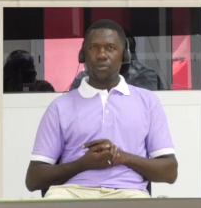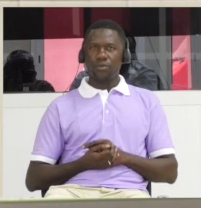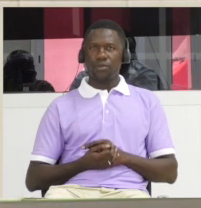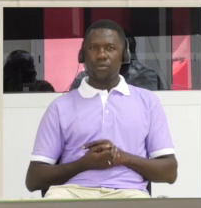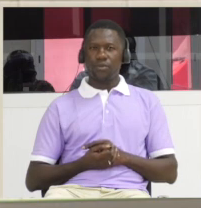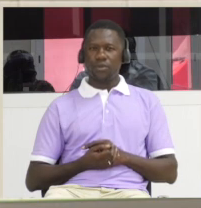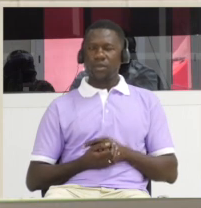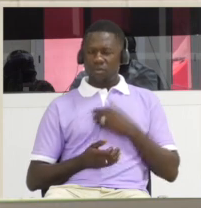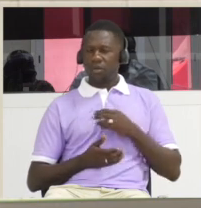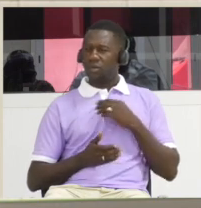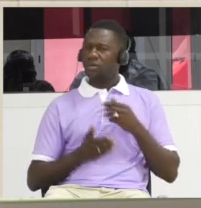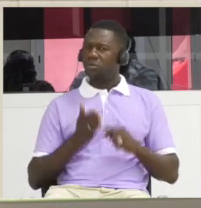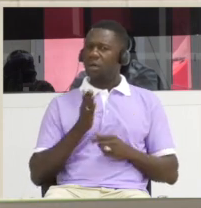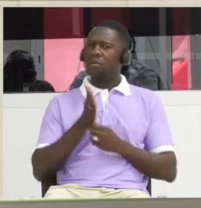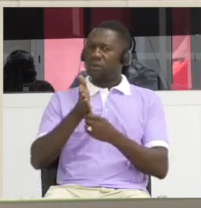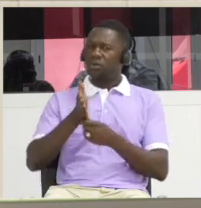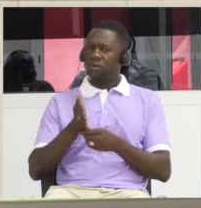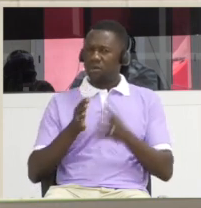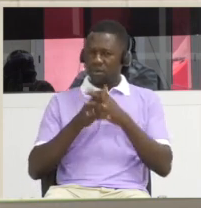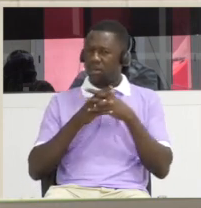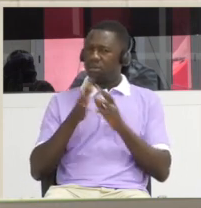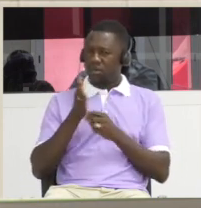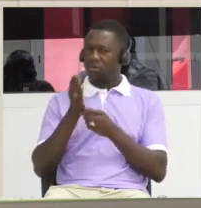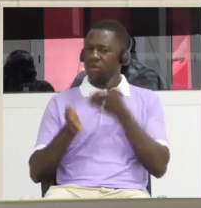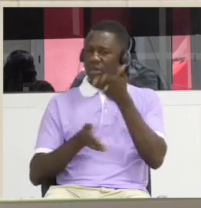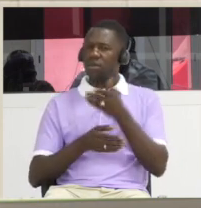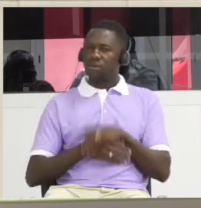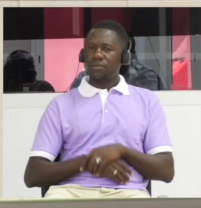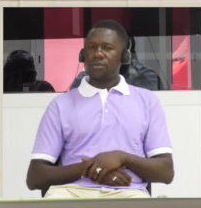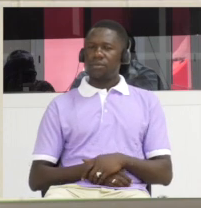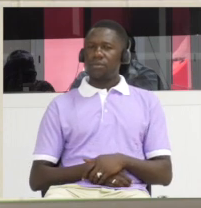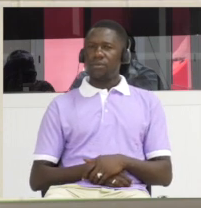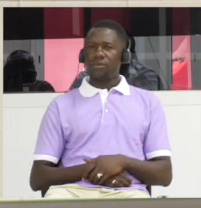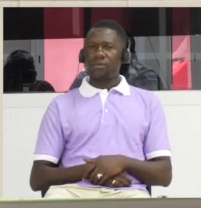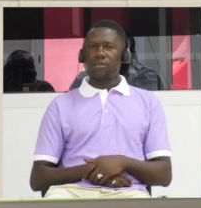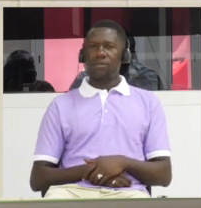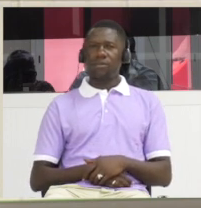And of course, the ambassador was there, and you know.